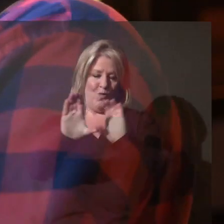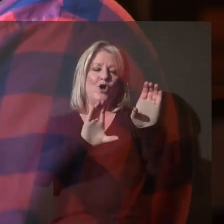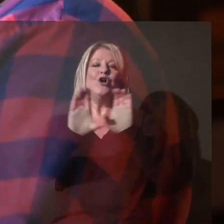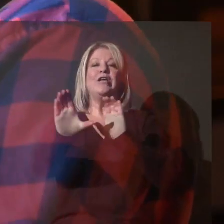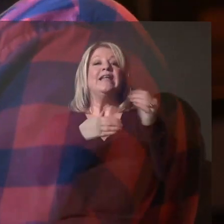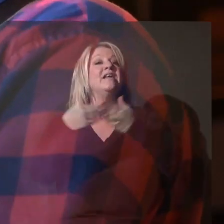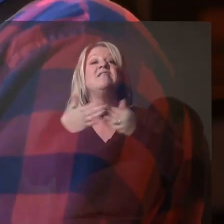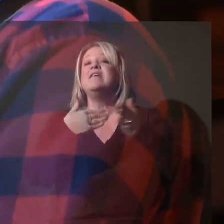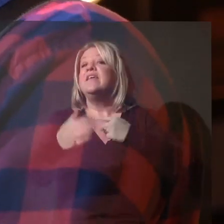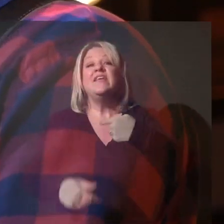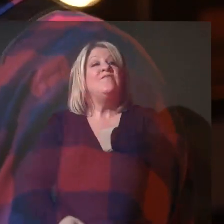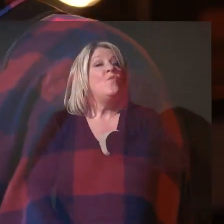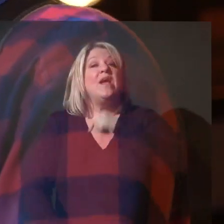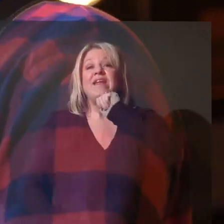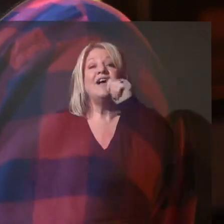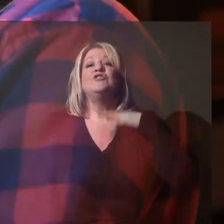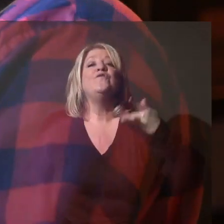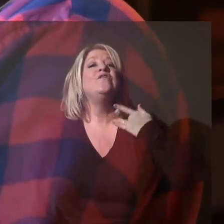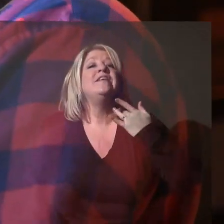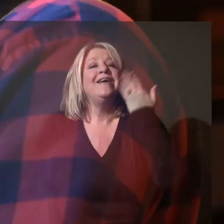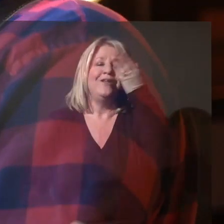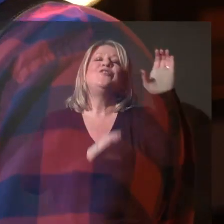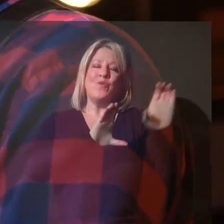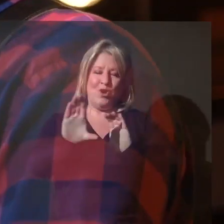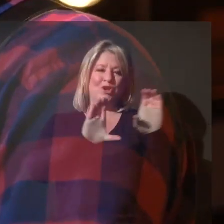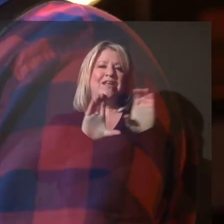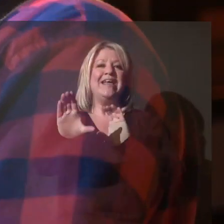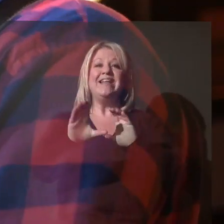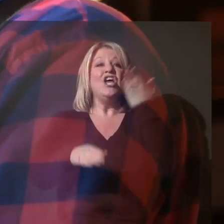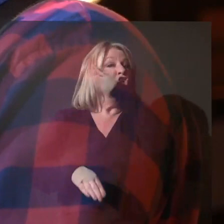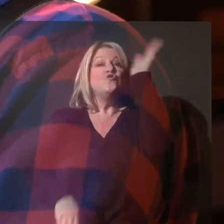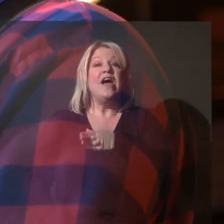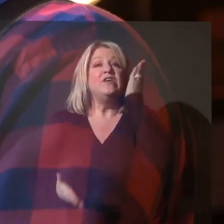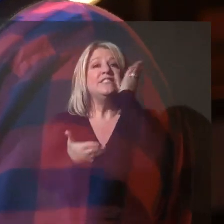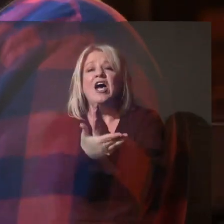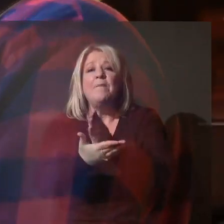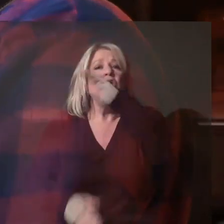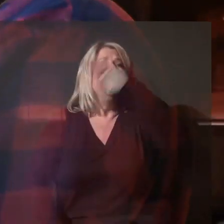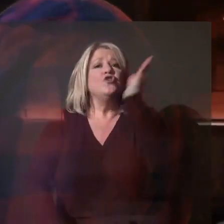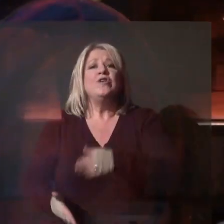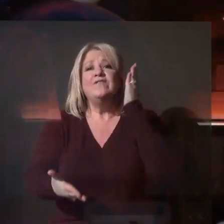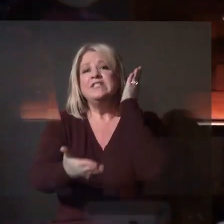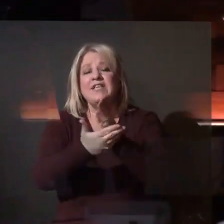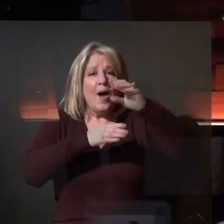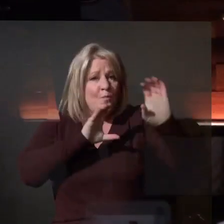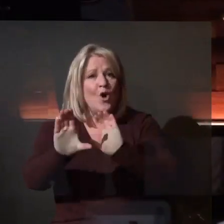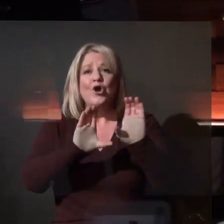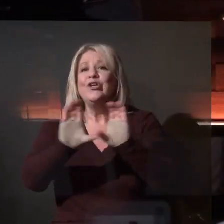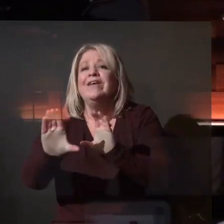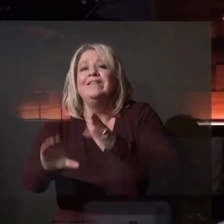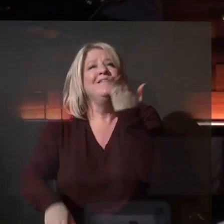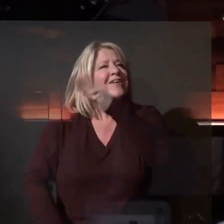don't see it, you're working. Even when I don't feel it, you're working. You never stop, you